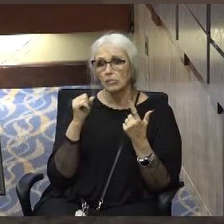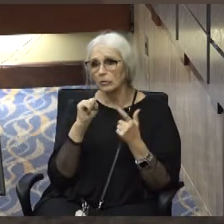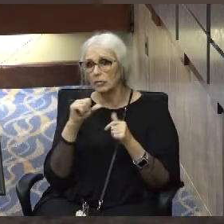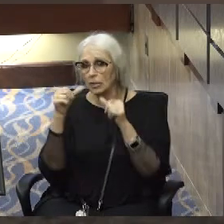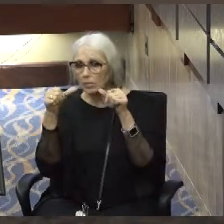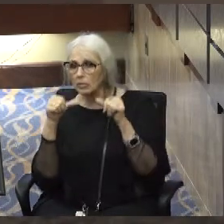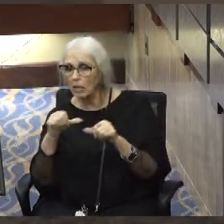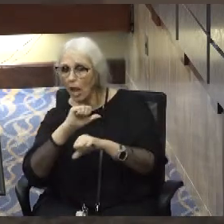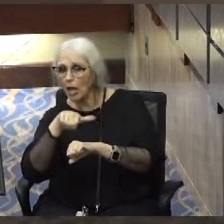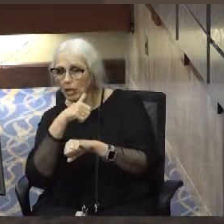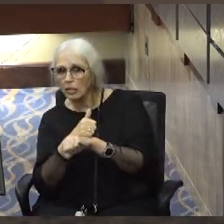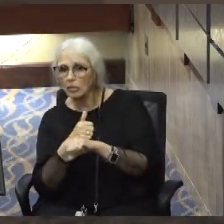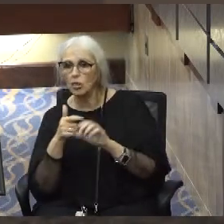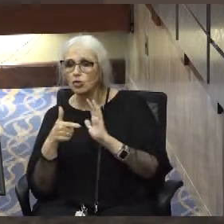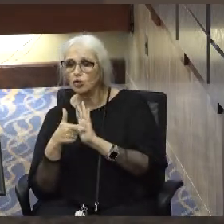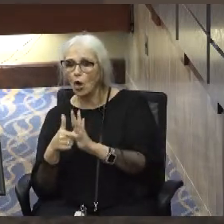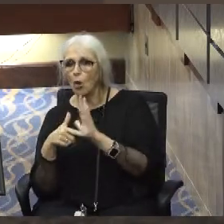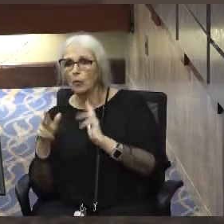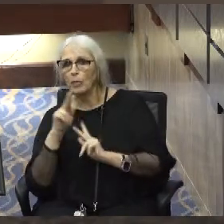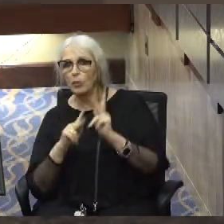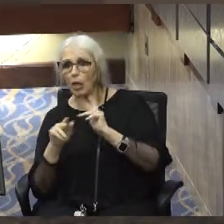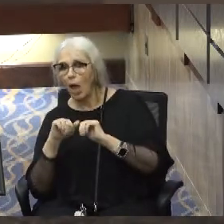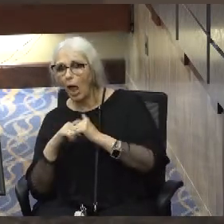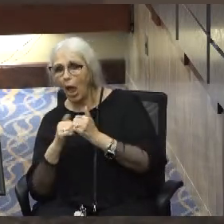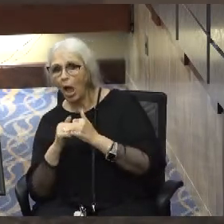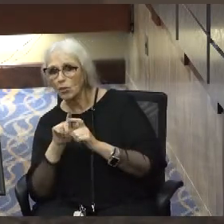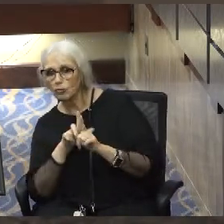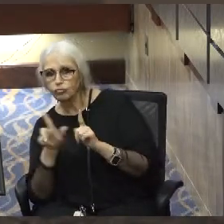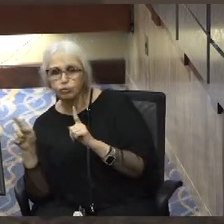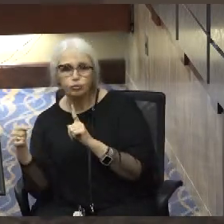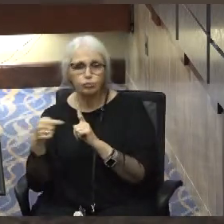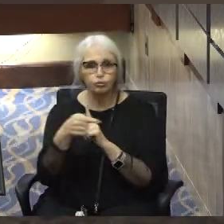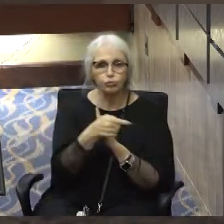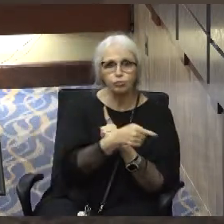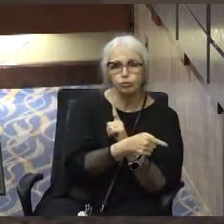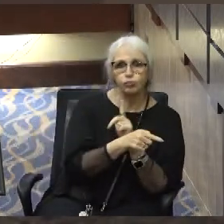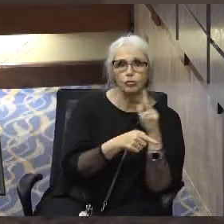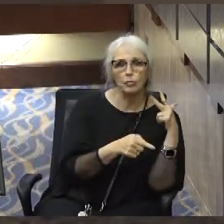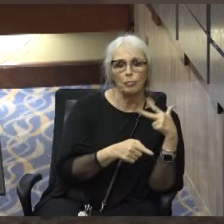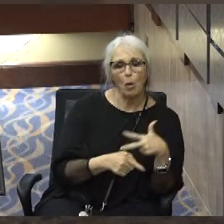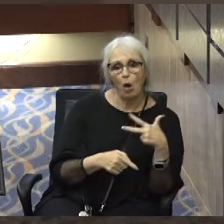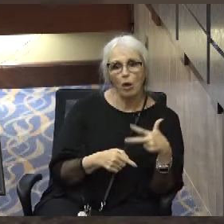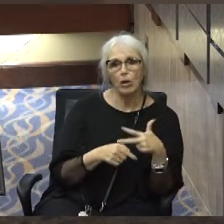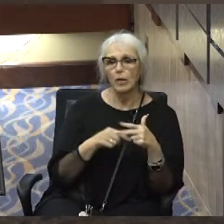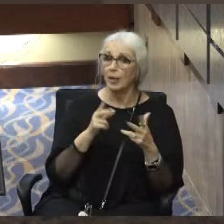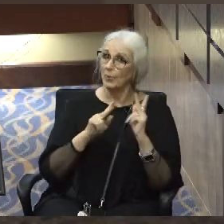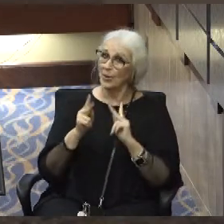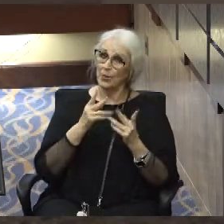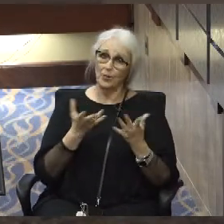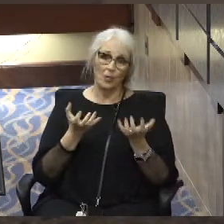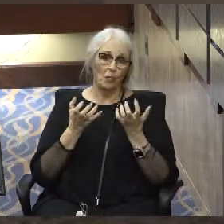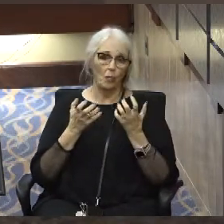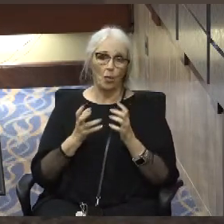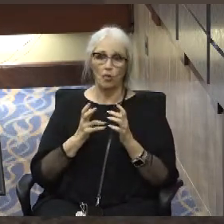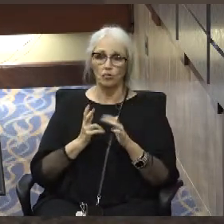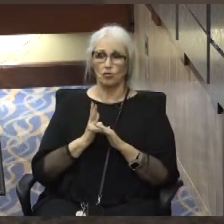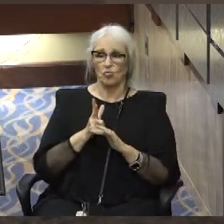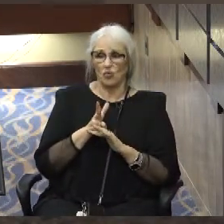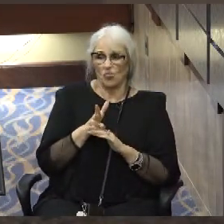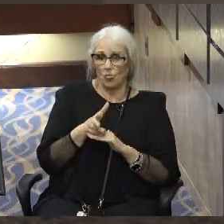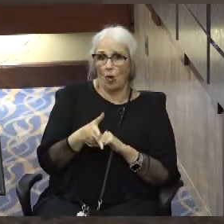up to show them the way to get there. But a lot of folks don't want to be crossing those